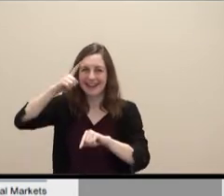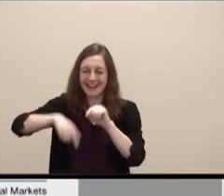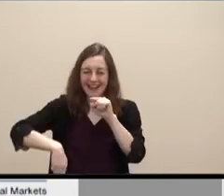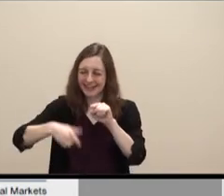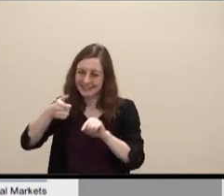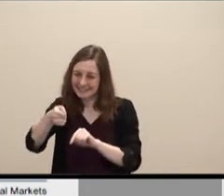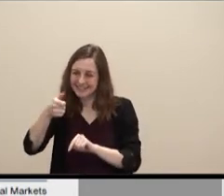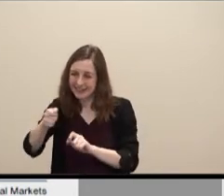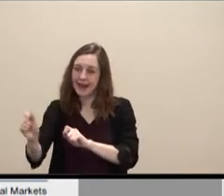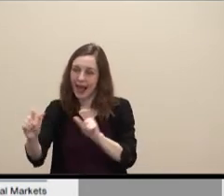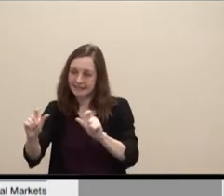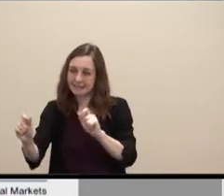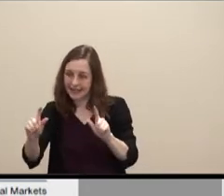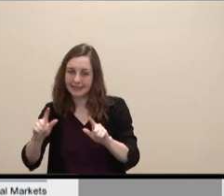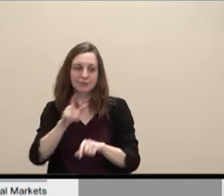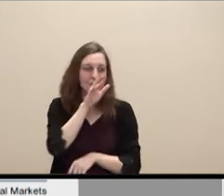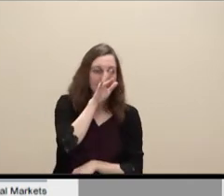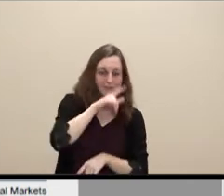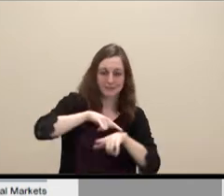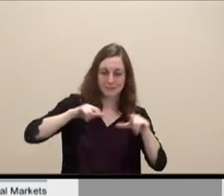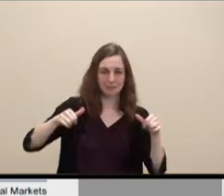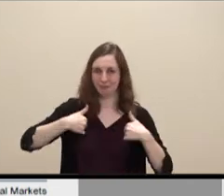time. So